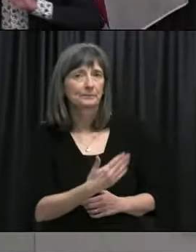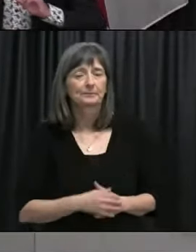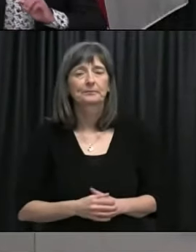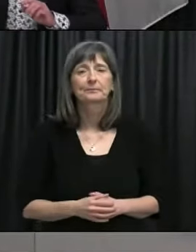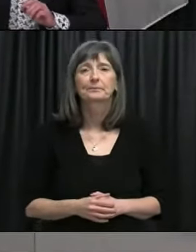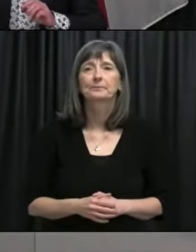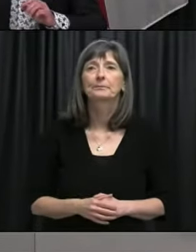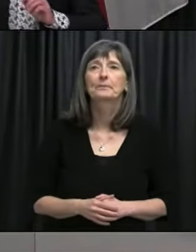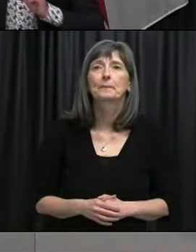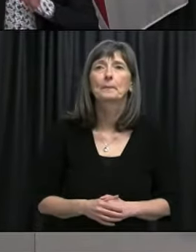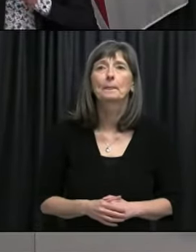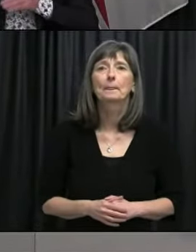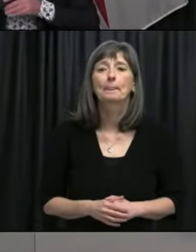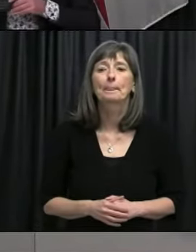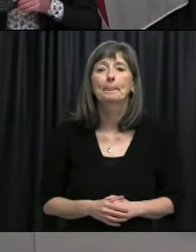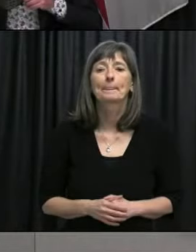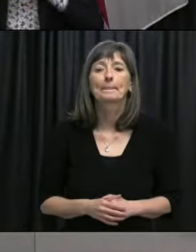Thank you.